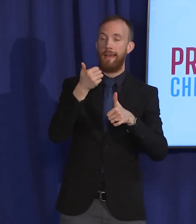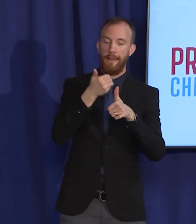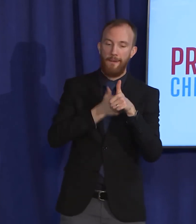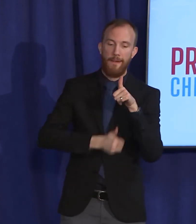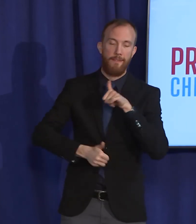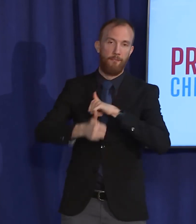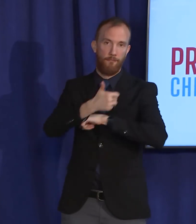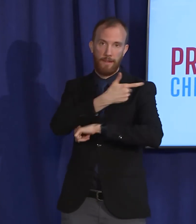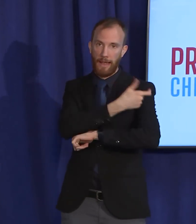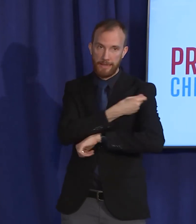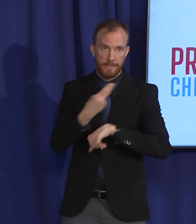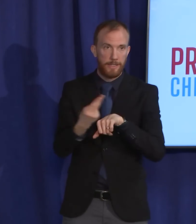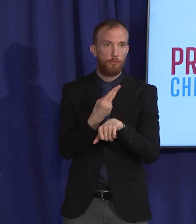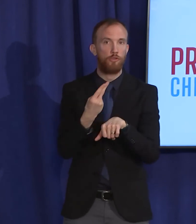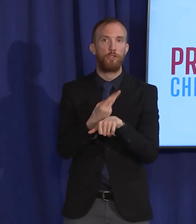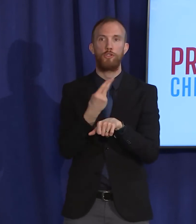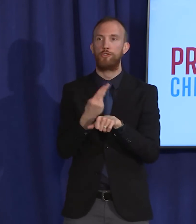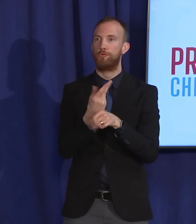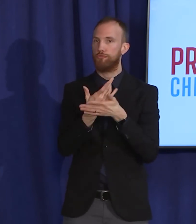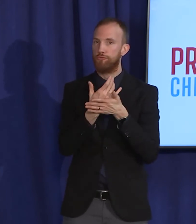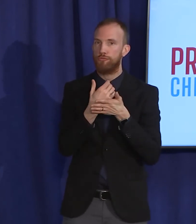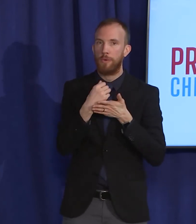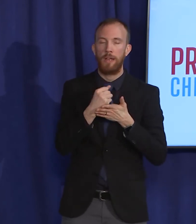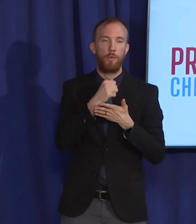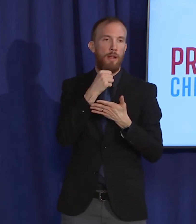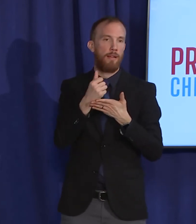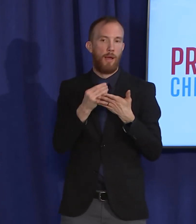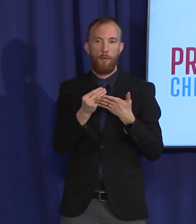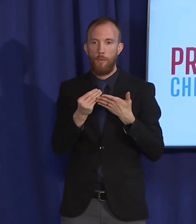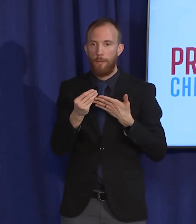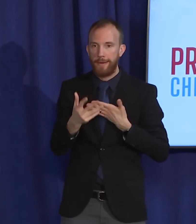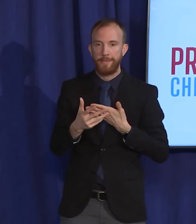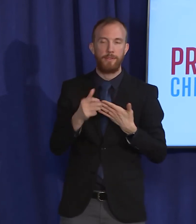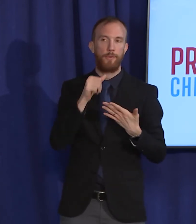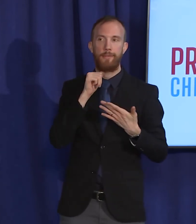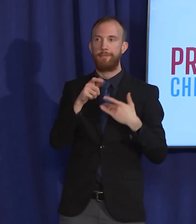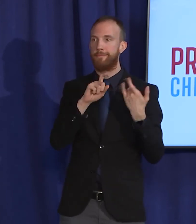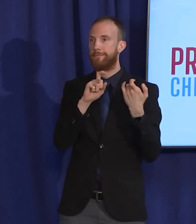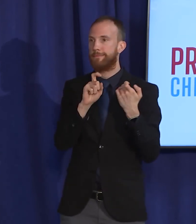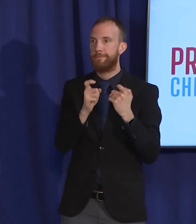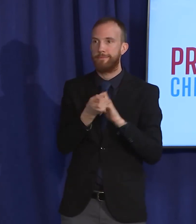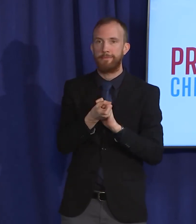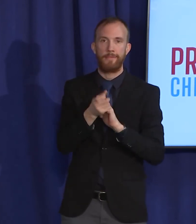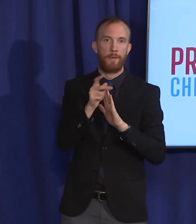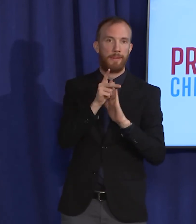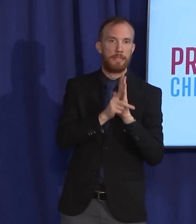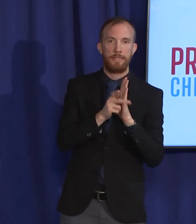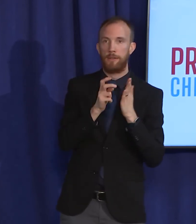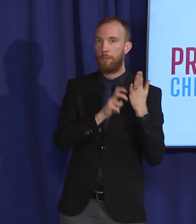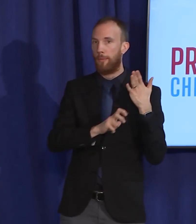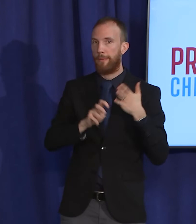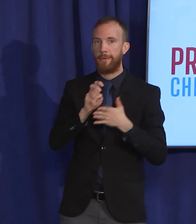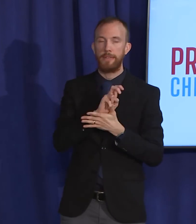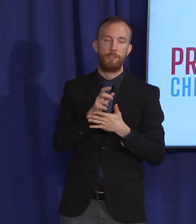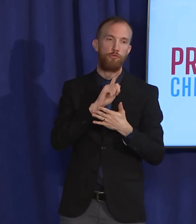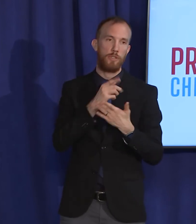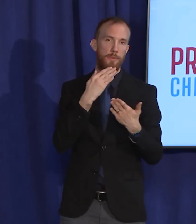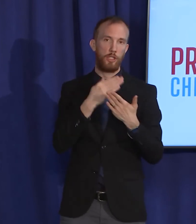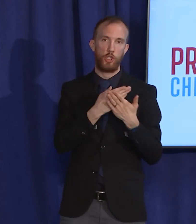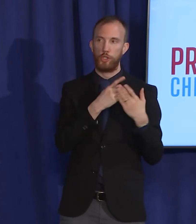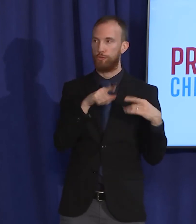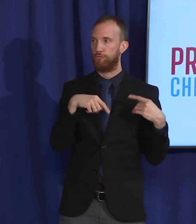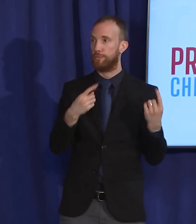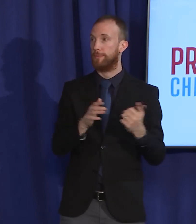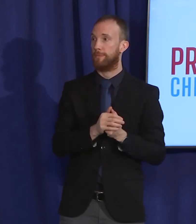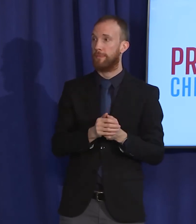waste. Eligibility has not changed there, and we're really humming and doing a good job. Any concerns over St. Patrick's